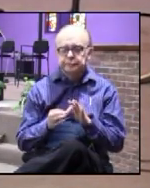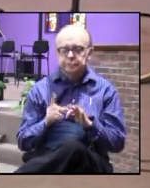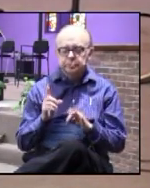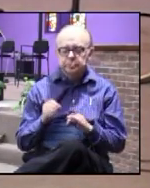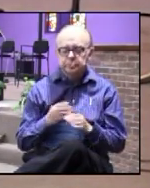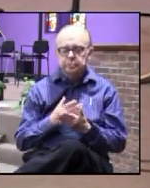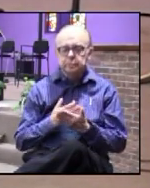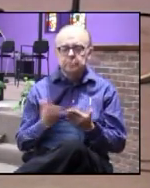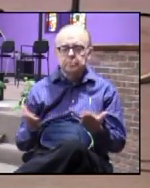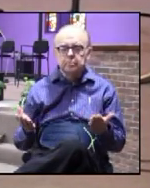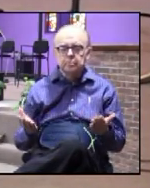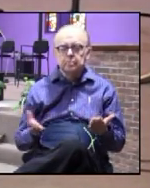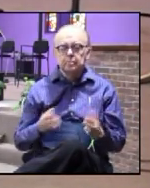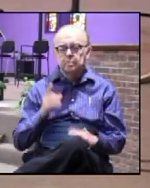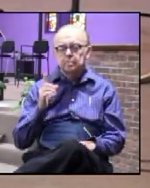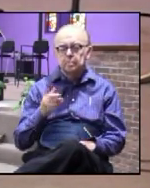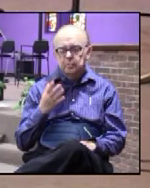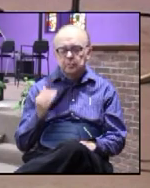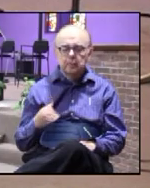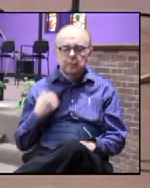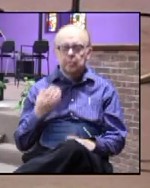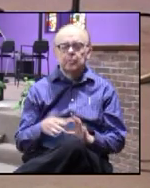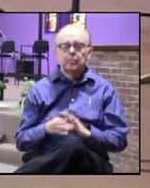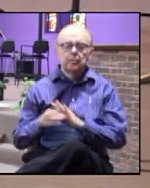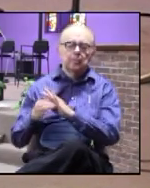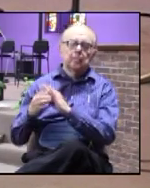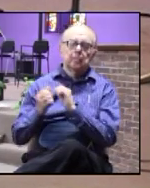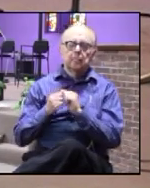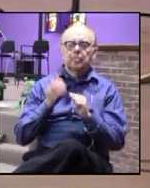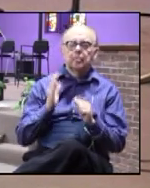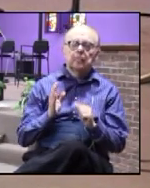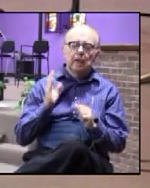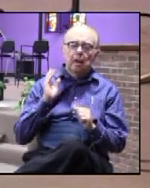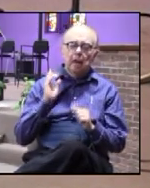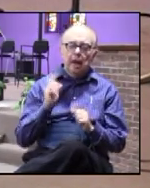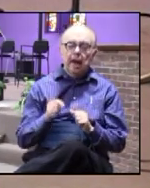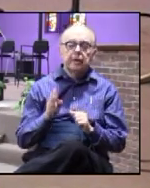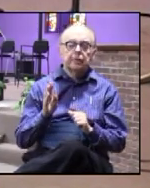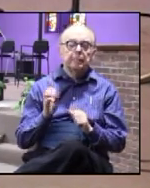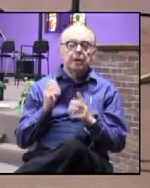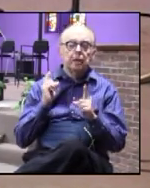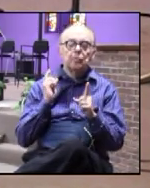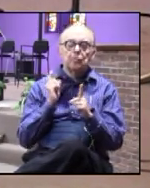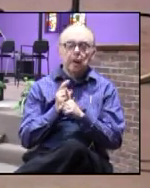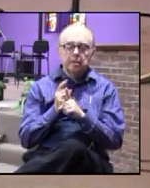thing, it's needed because our relationship with God has to be right.